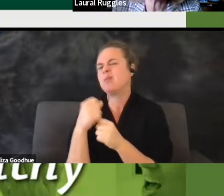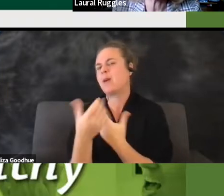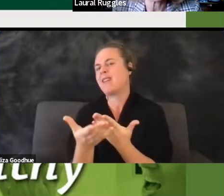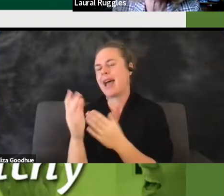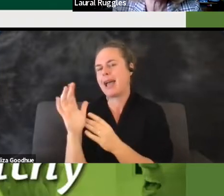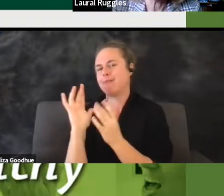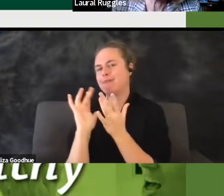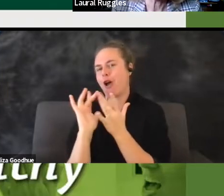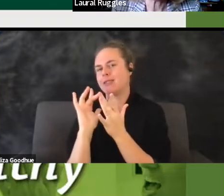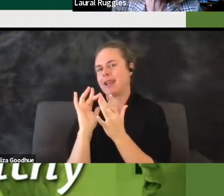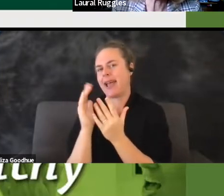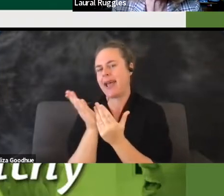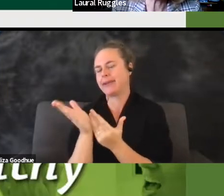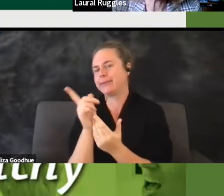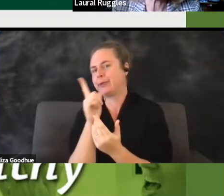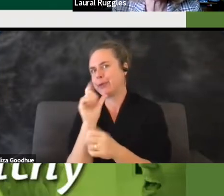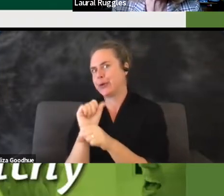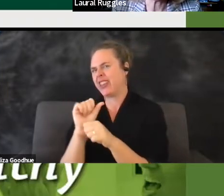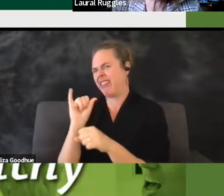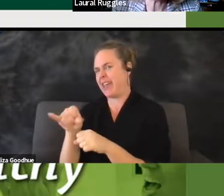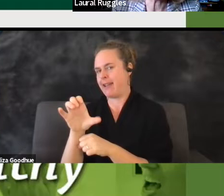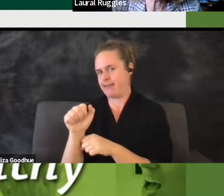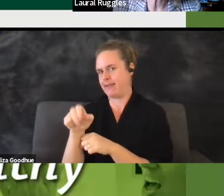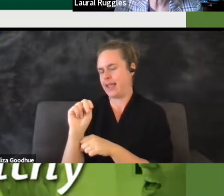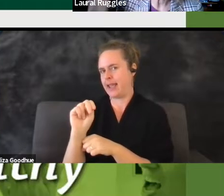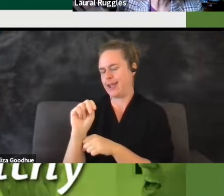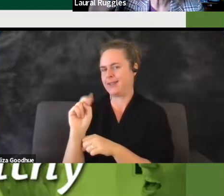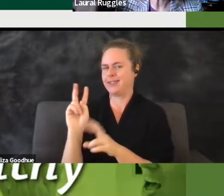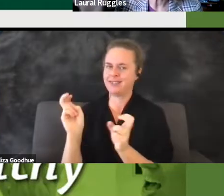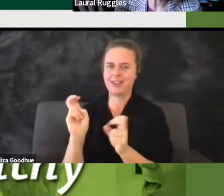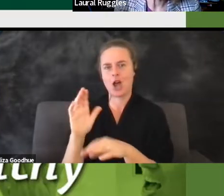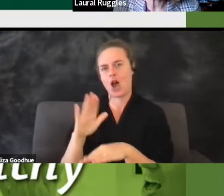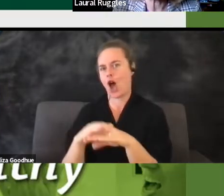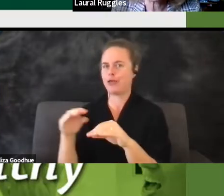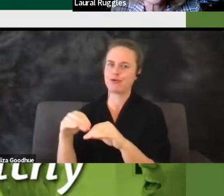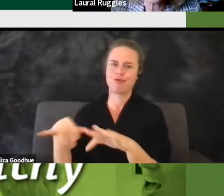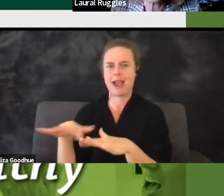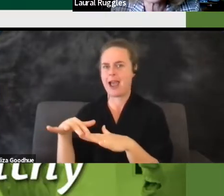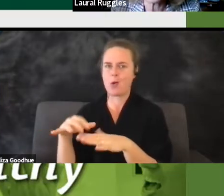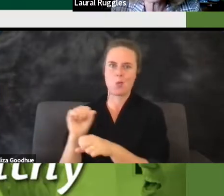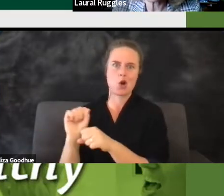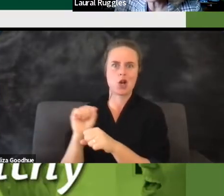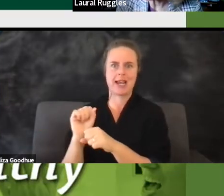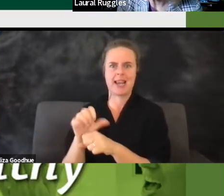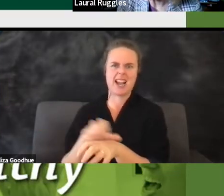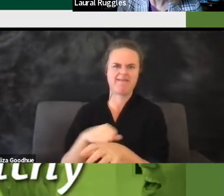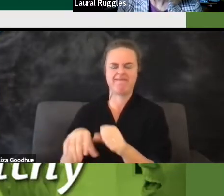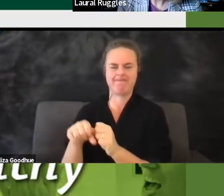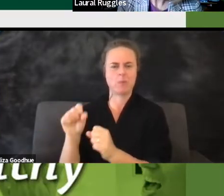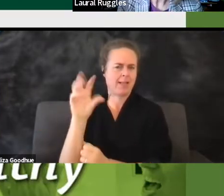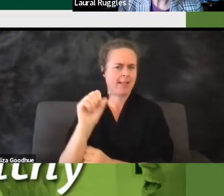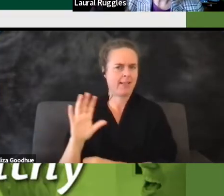for people who are really there in the ground doing the work. But I'll still give you just kind of an idea of what they're